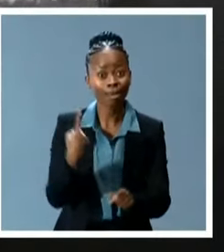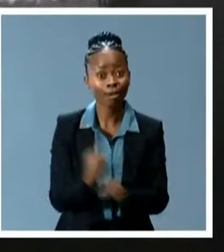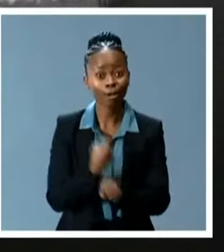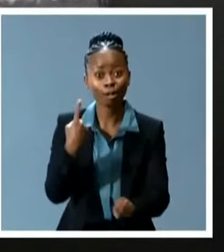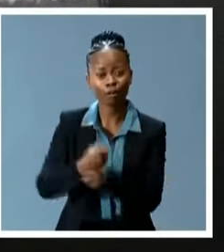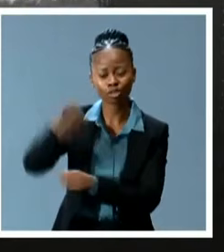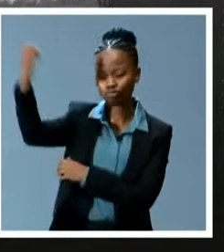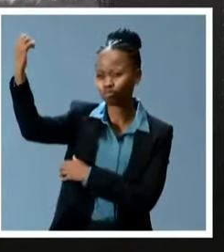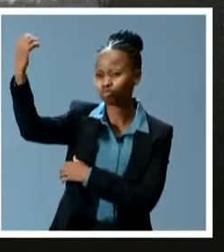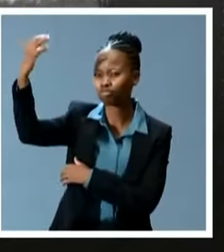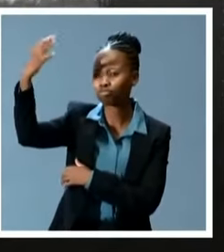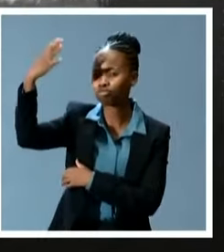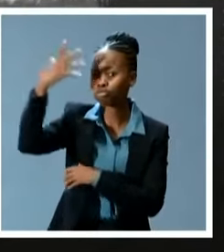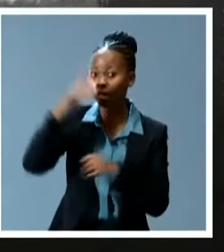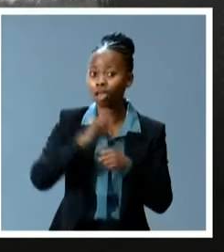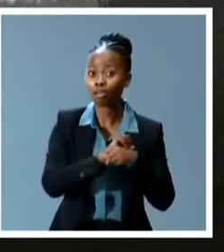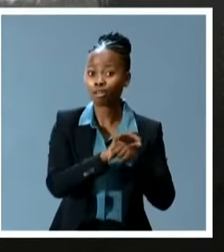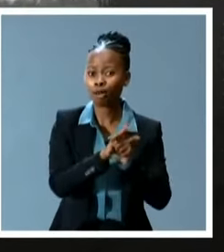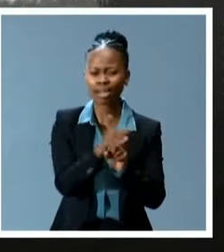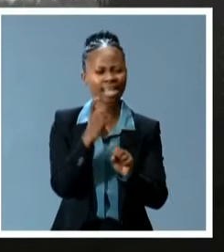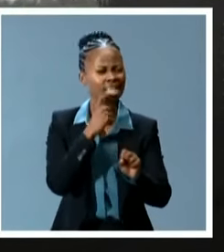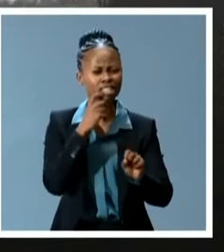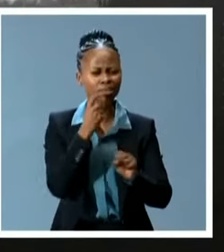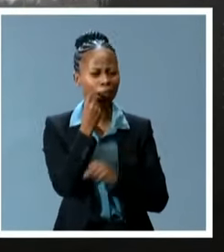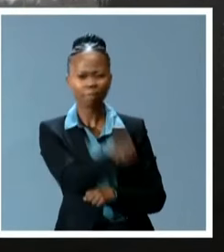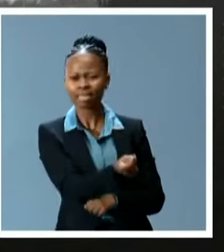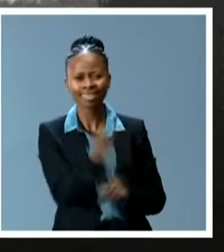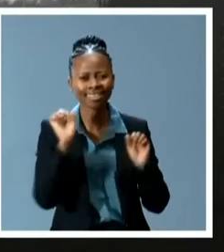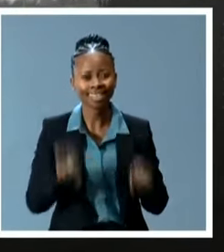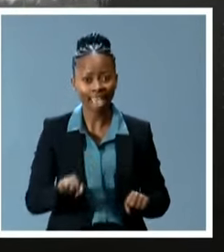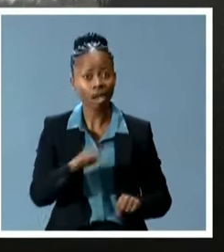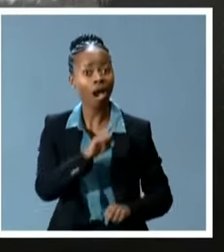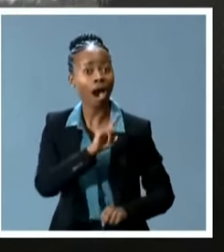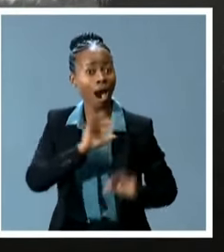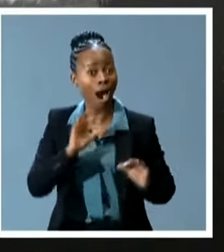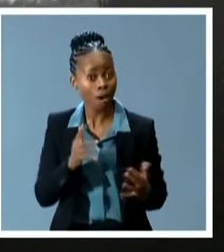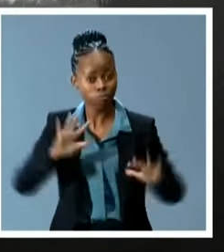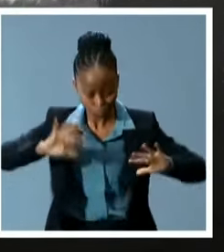beat Corona if we stand together.